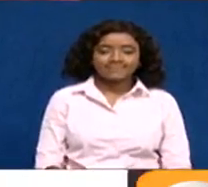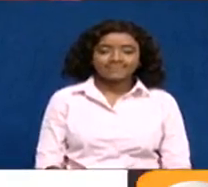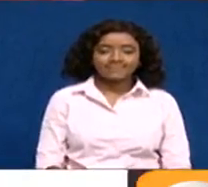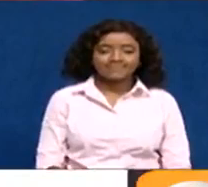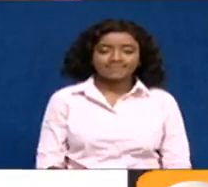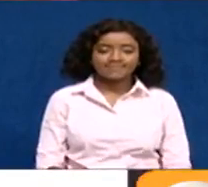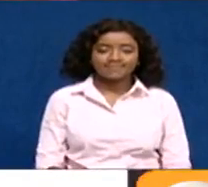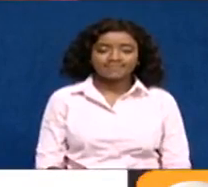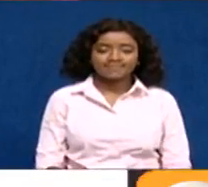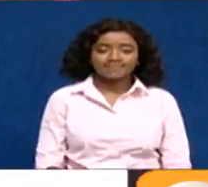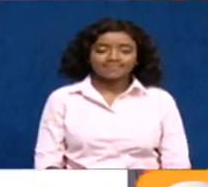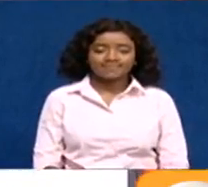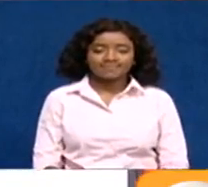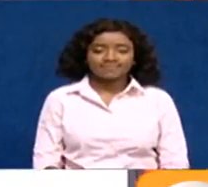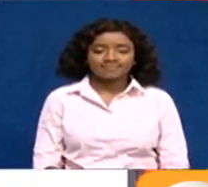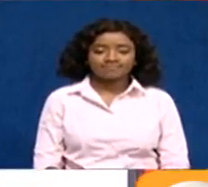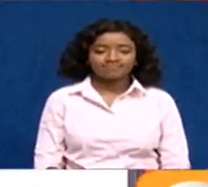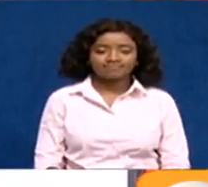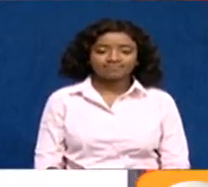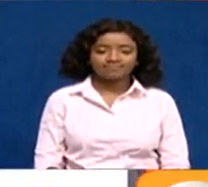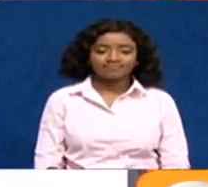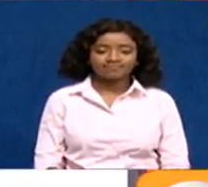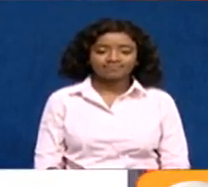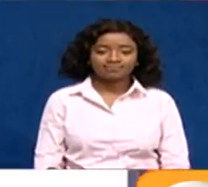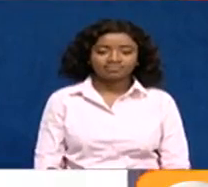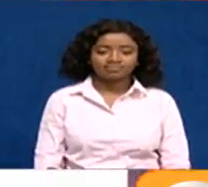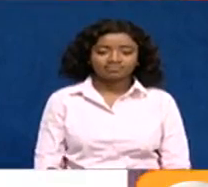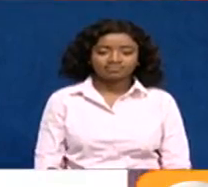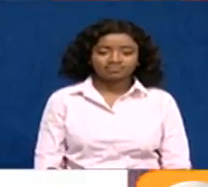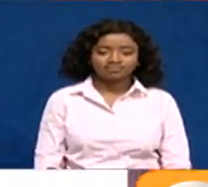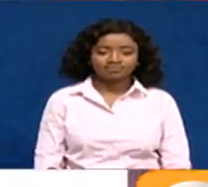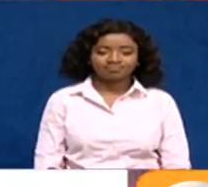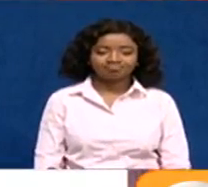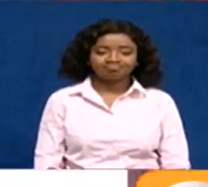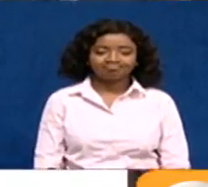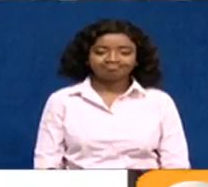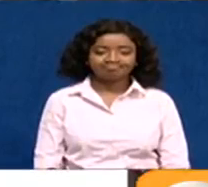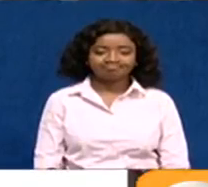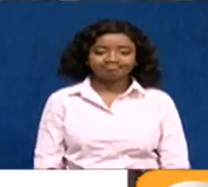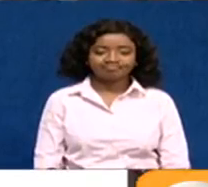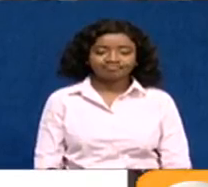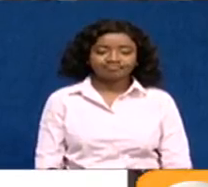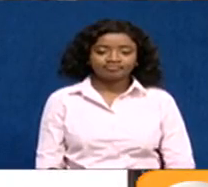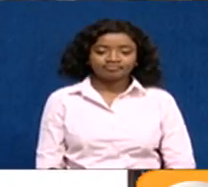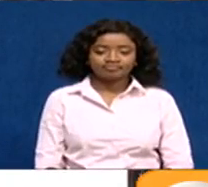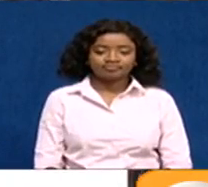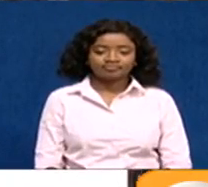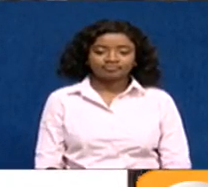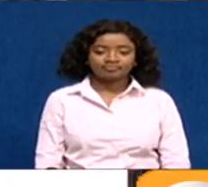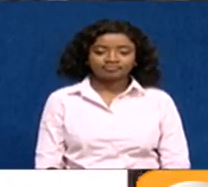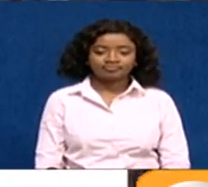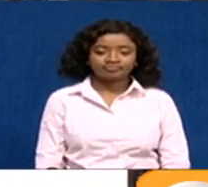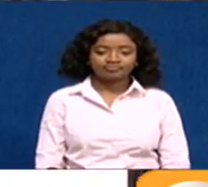rukoroi ando arukoroi ona tha mothe na nikio thirikari ne onire kahinda ine